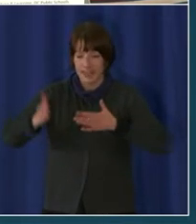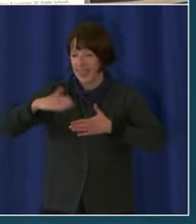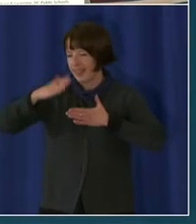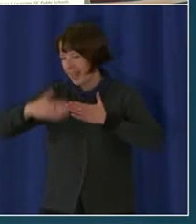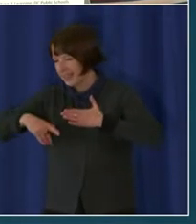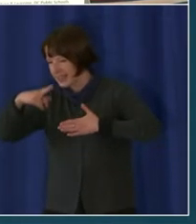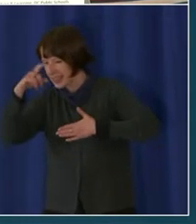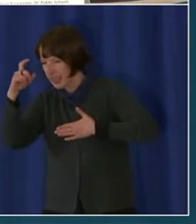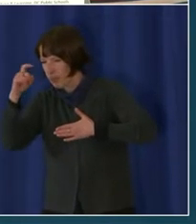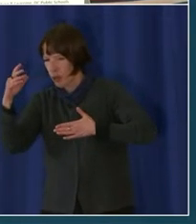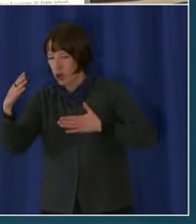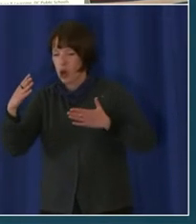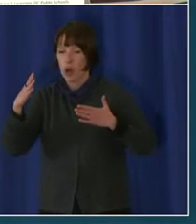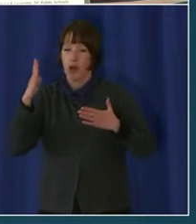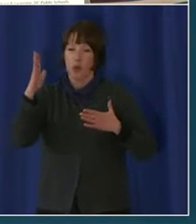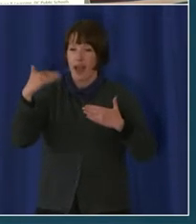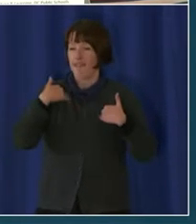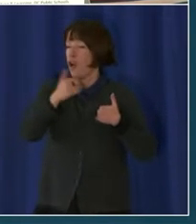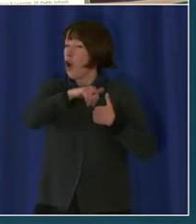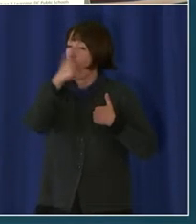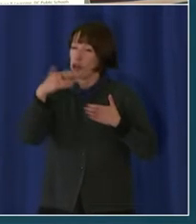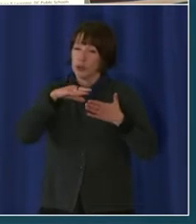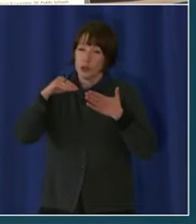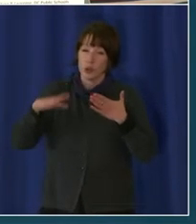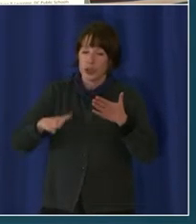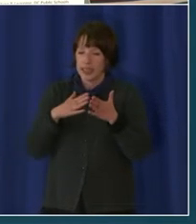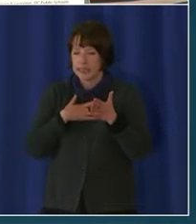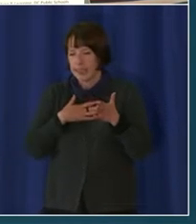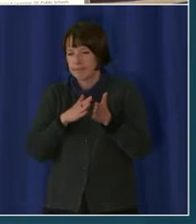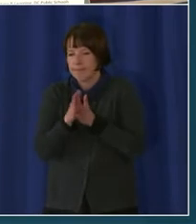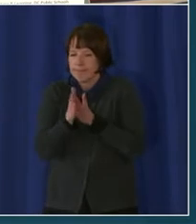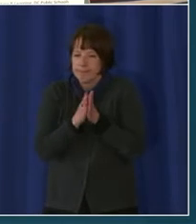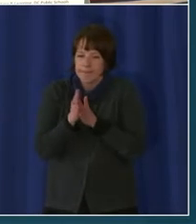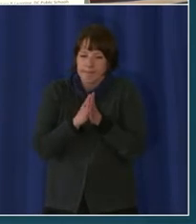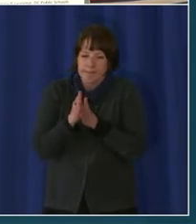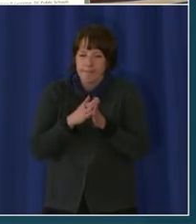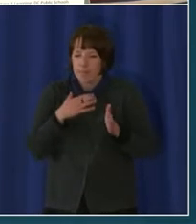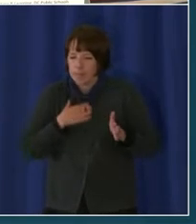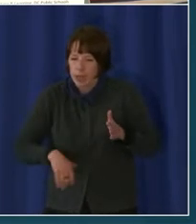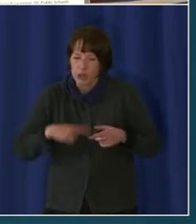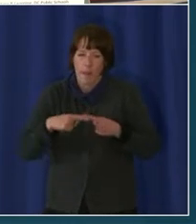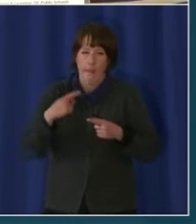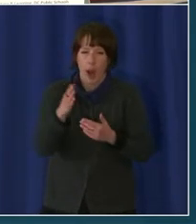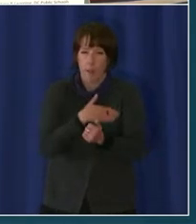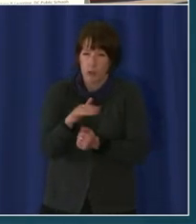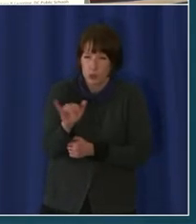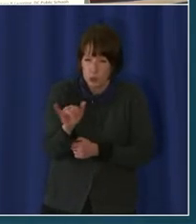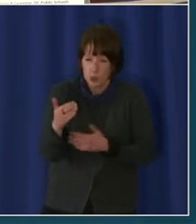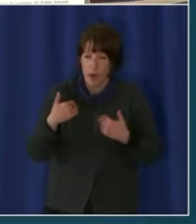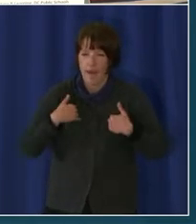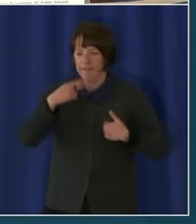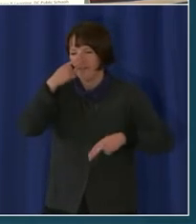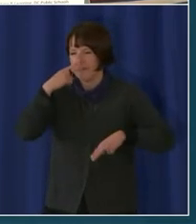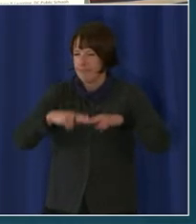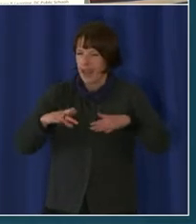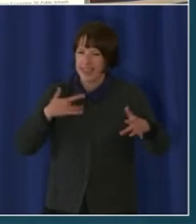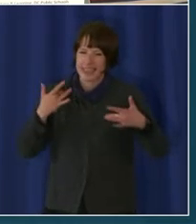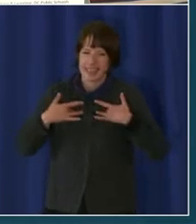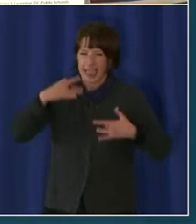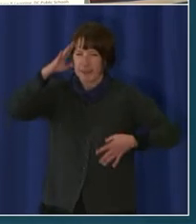summer. They'll be around other students who are passionate about music as well, and really have a fun and exciting and